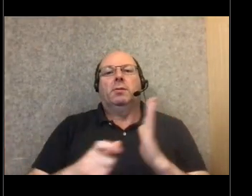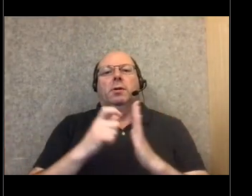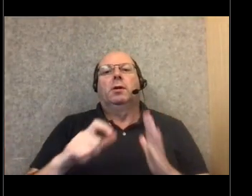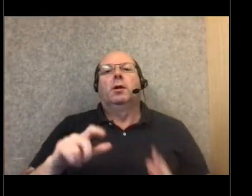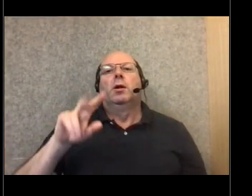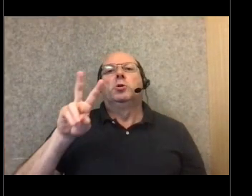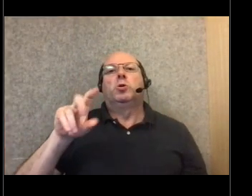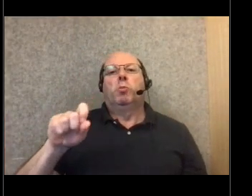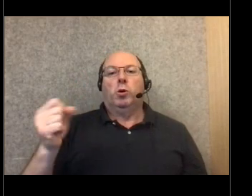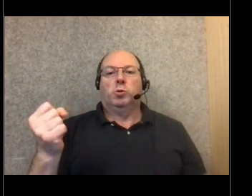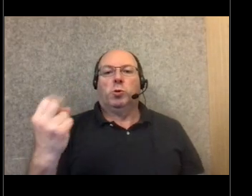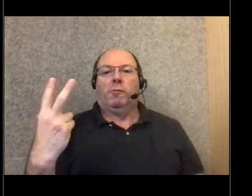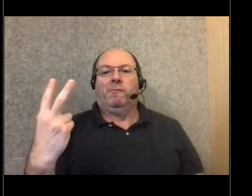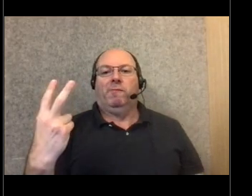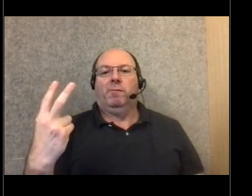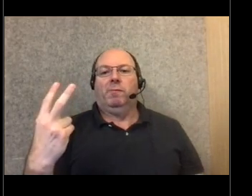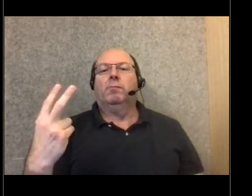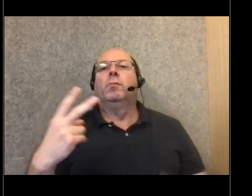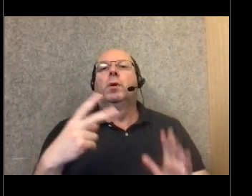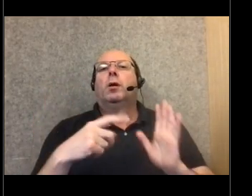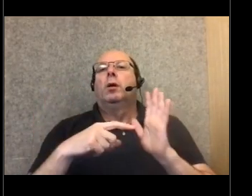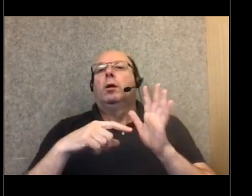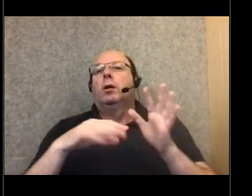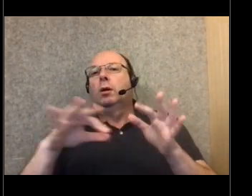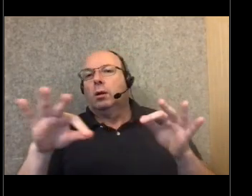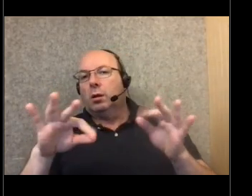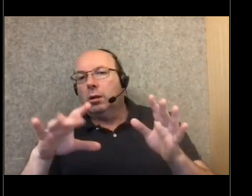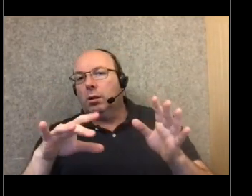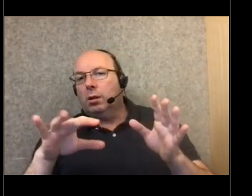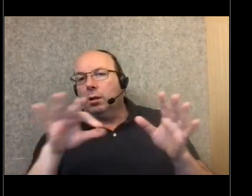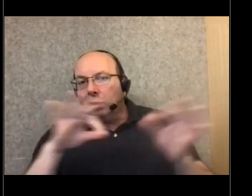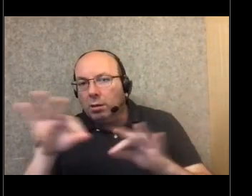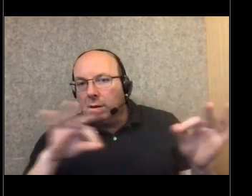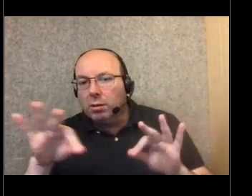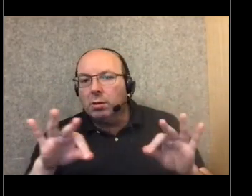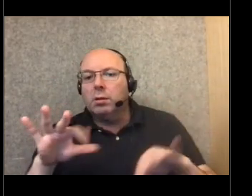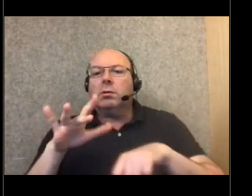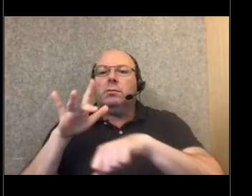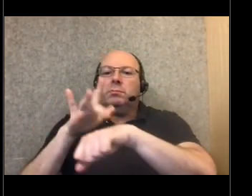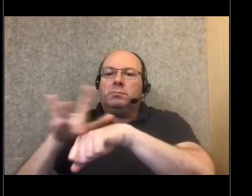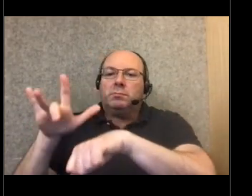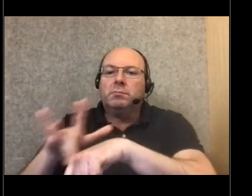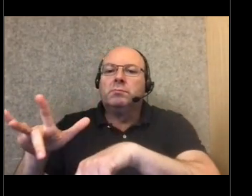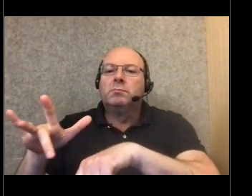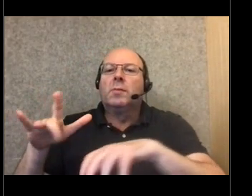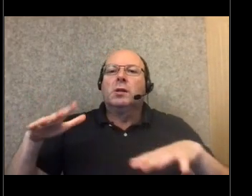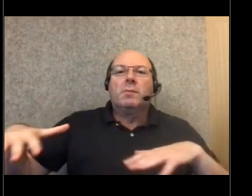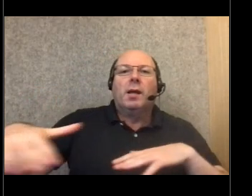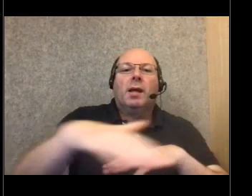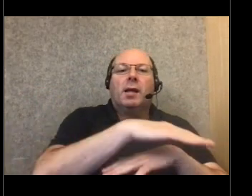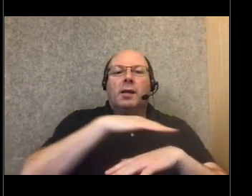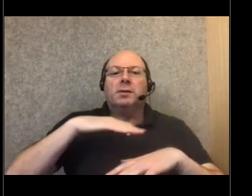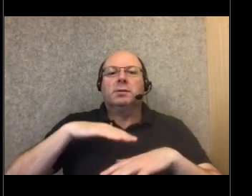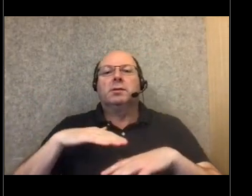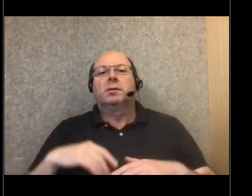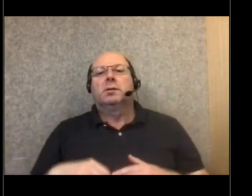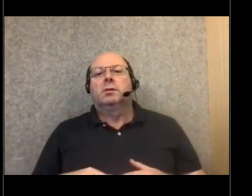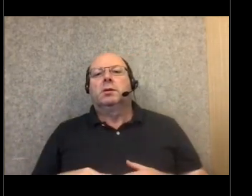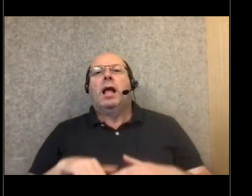spaces and elements that are required to be accessible based on the Fair Housing Act guidelines